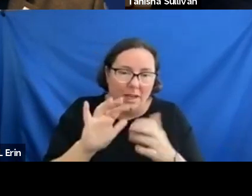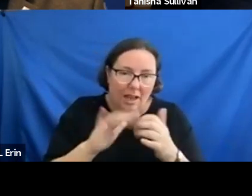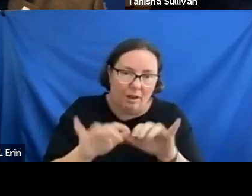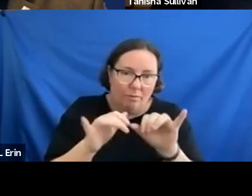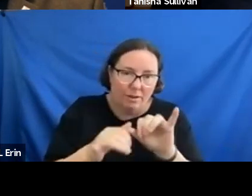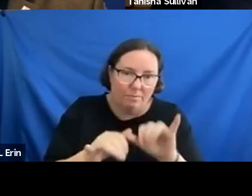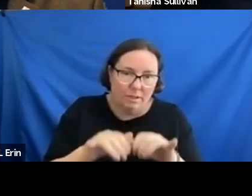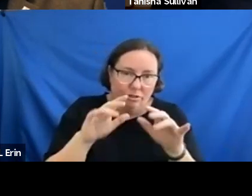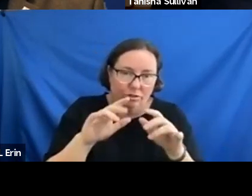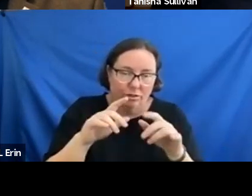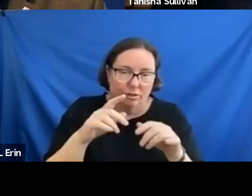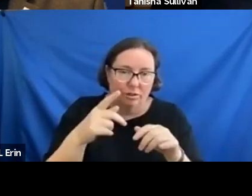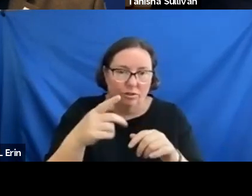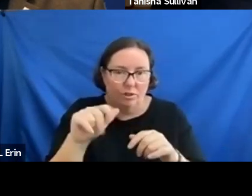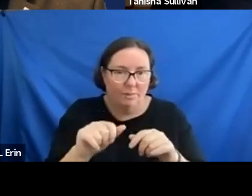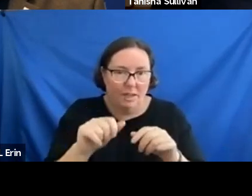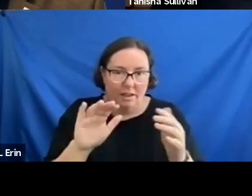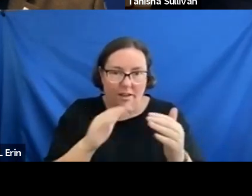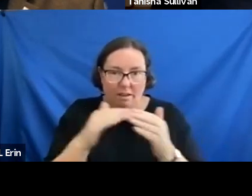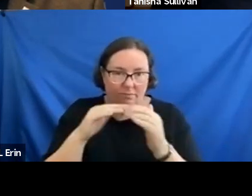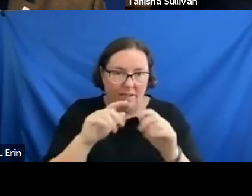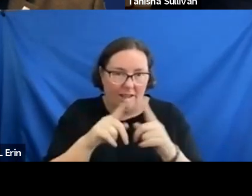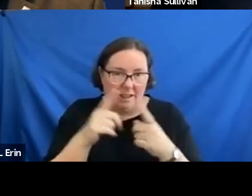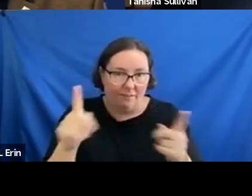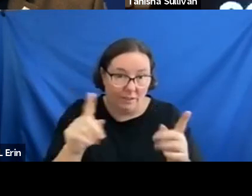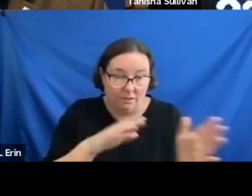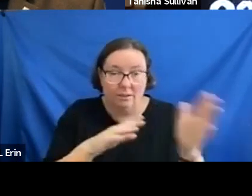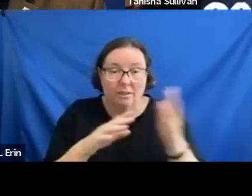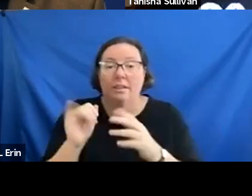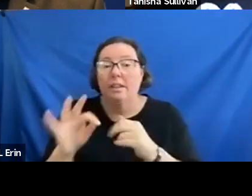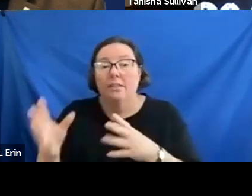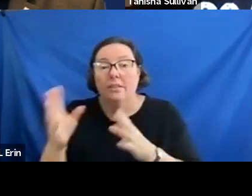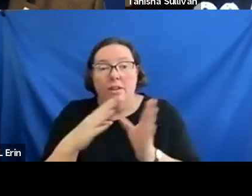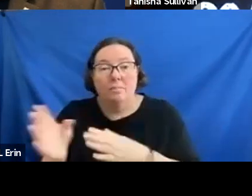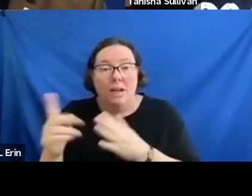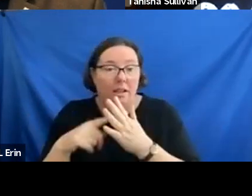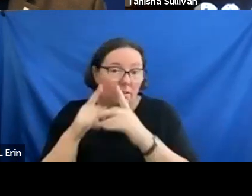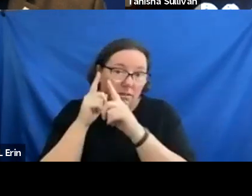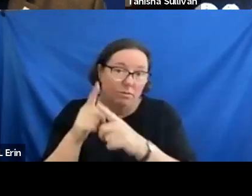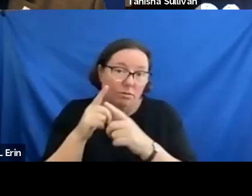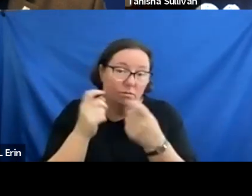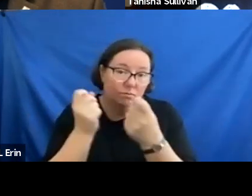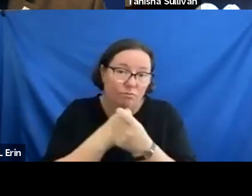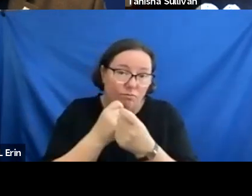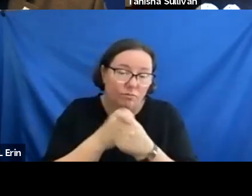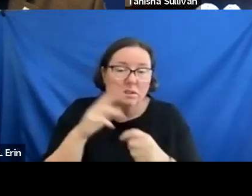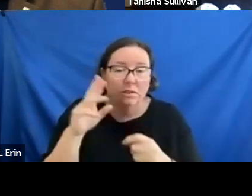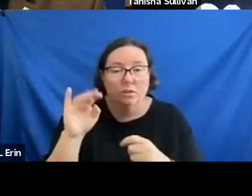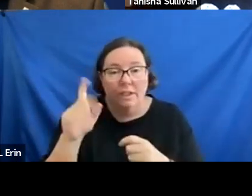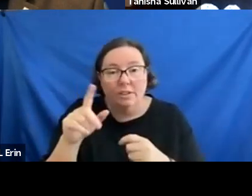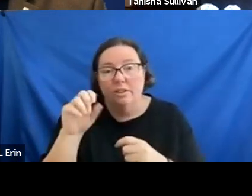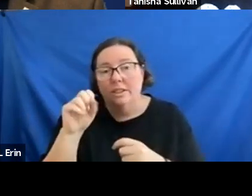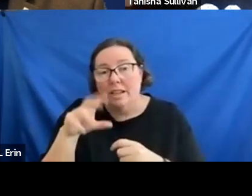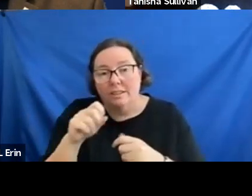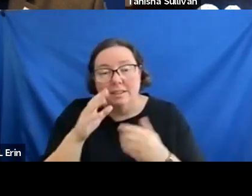grades. And particularly, if we adopt a plan with the hope that it promotes racial, socioeconomic, or neighborhood